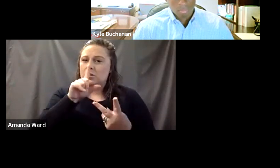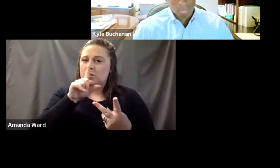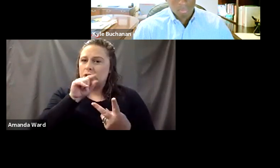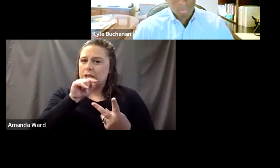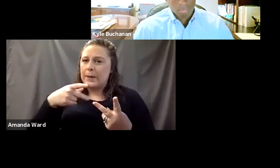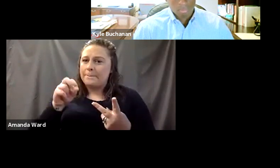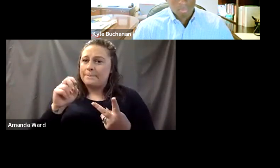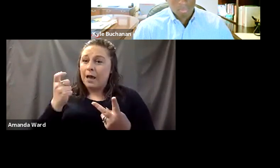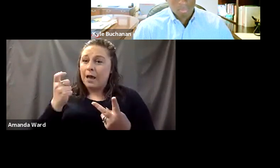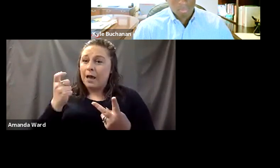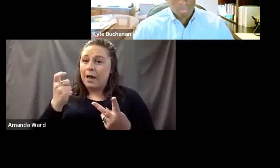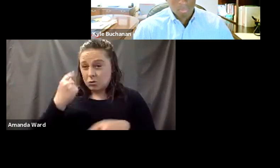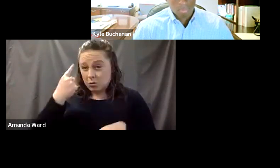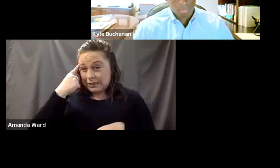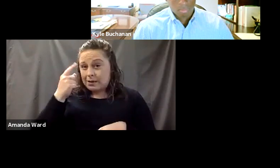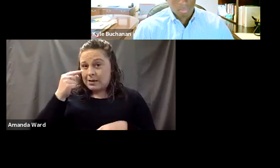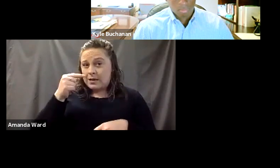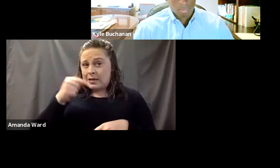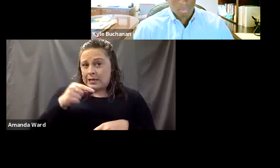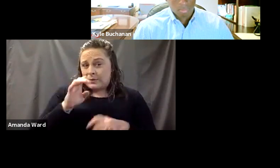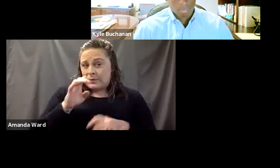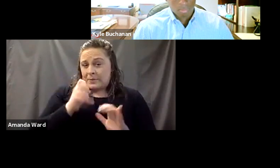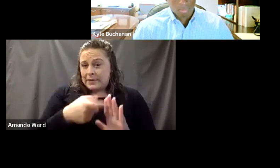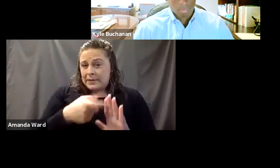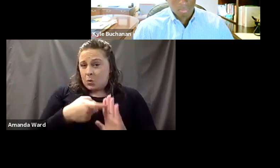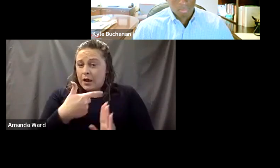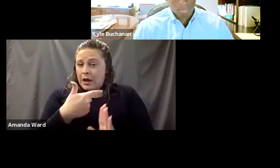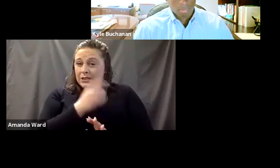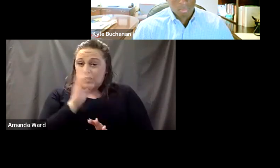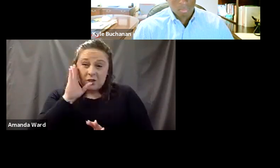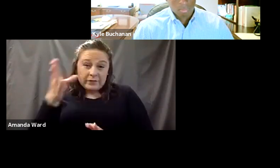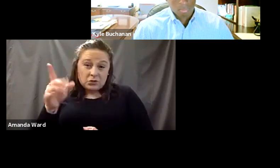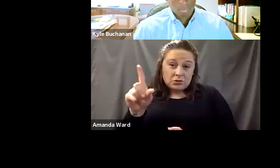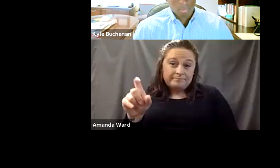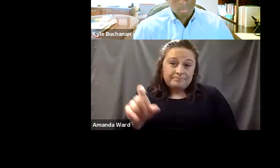pox, but do you guys think that this will be a required vaccine in the future?